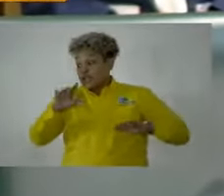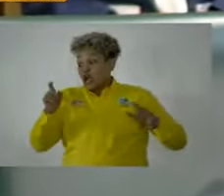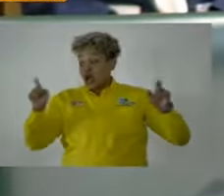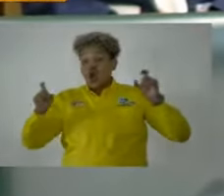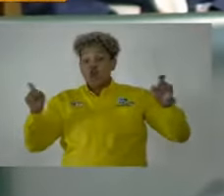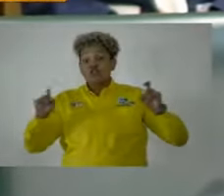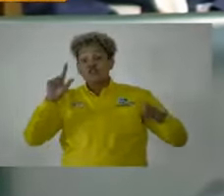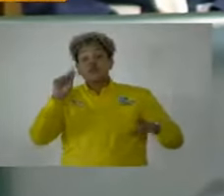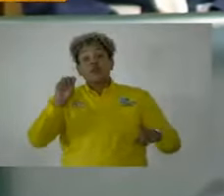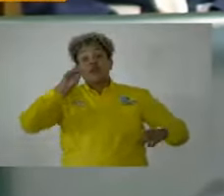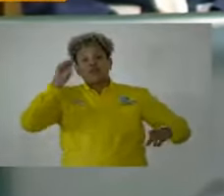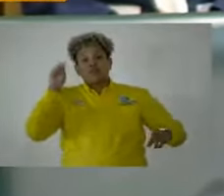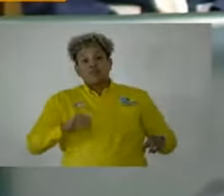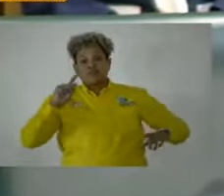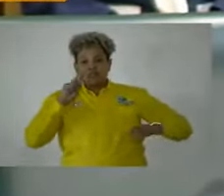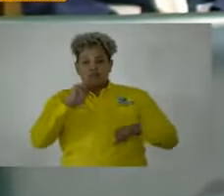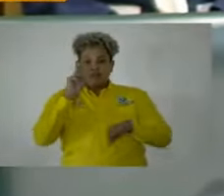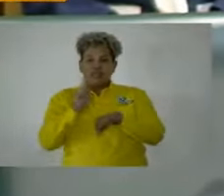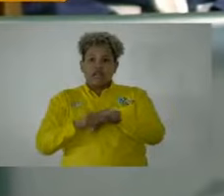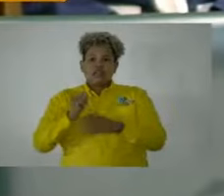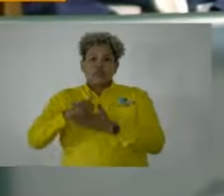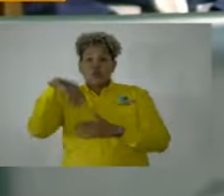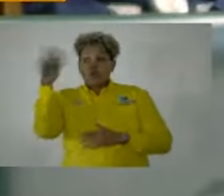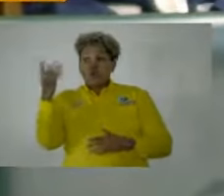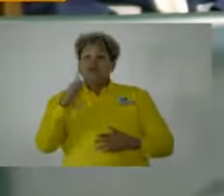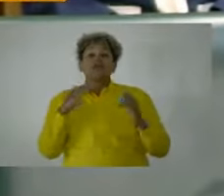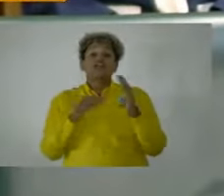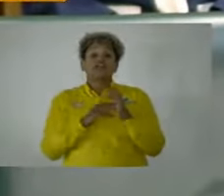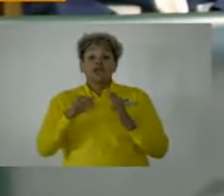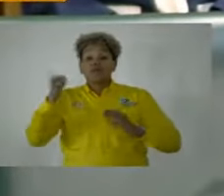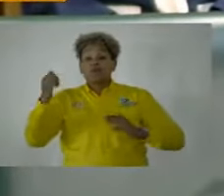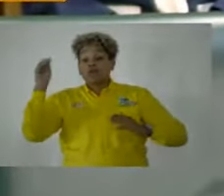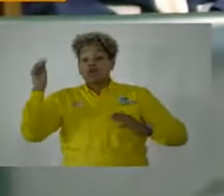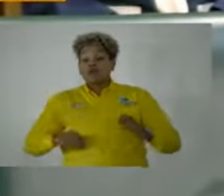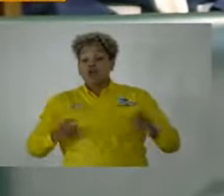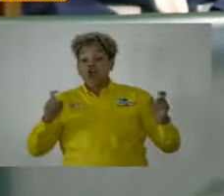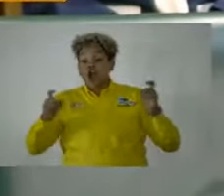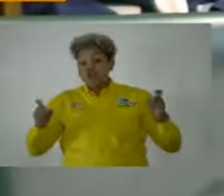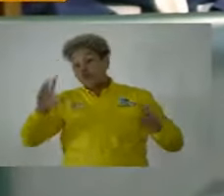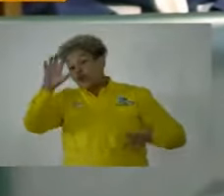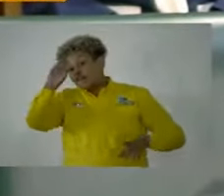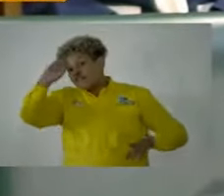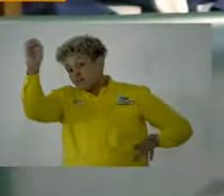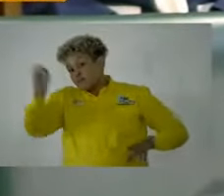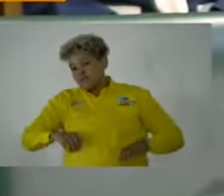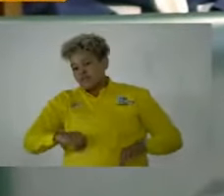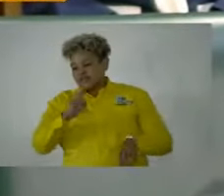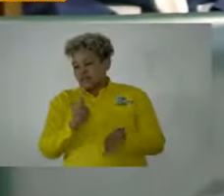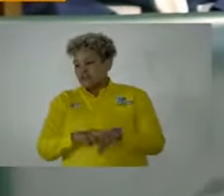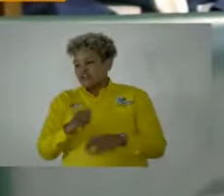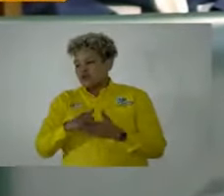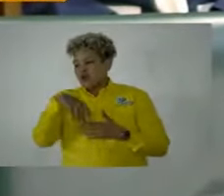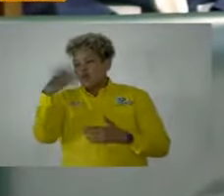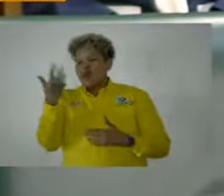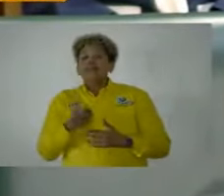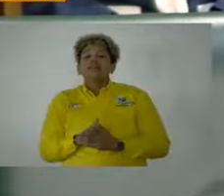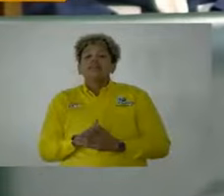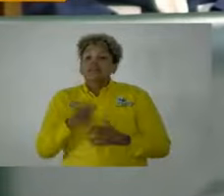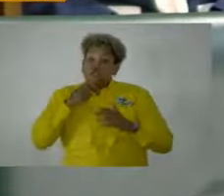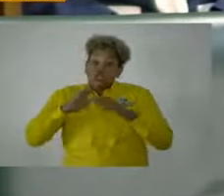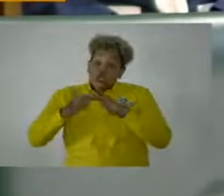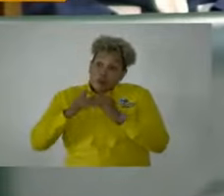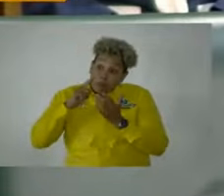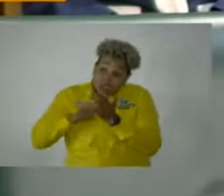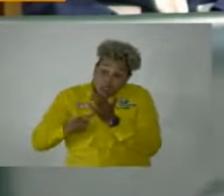control 20% of national wealth, and the top 10% control 50% of national wealth. The